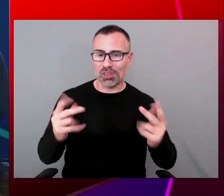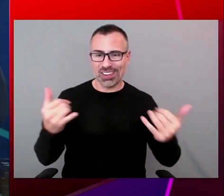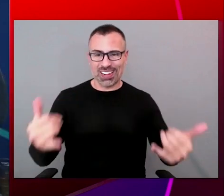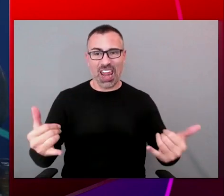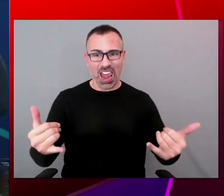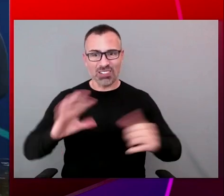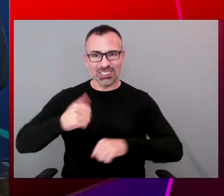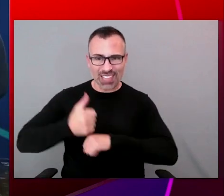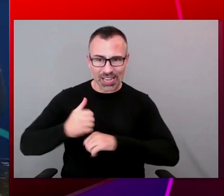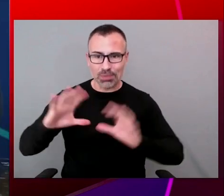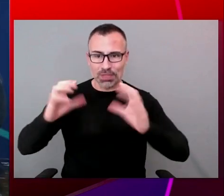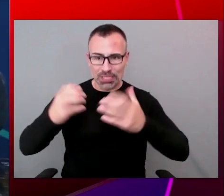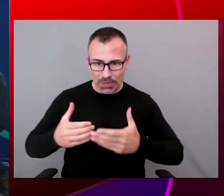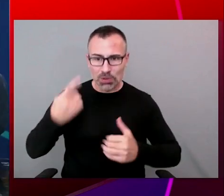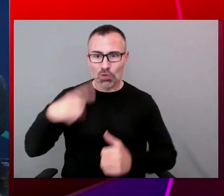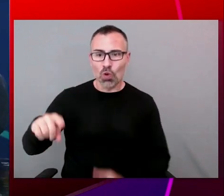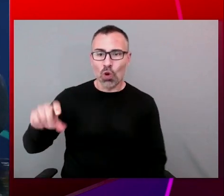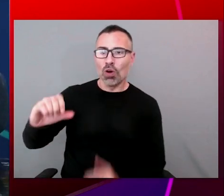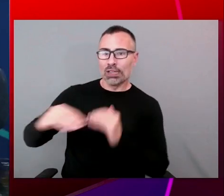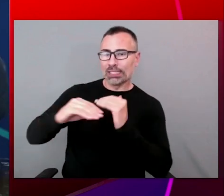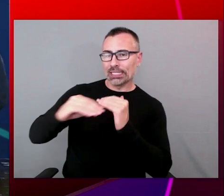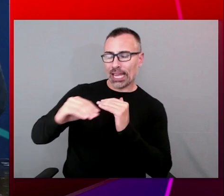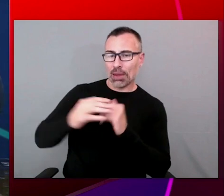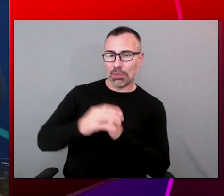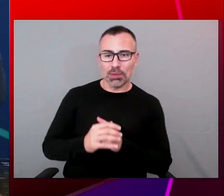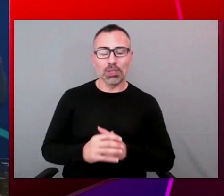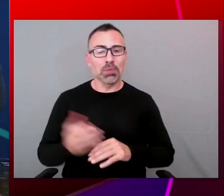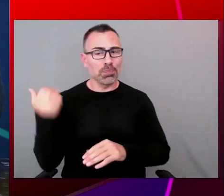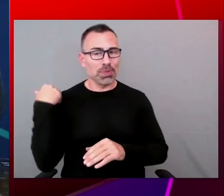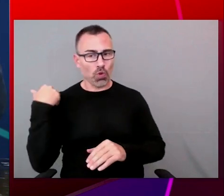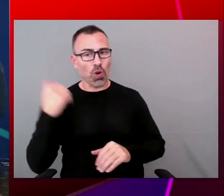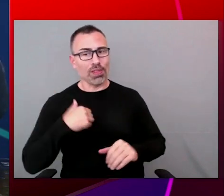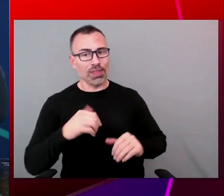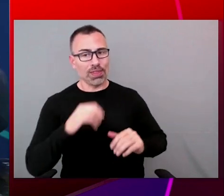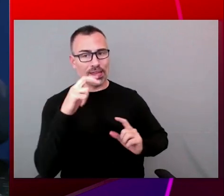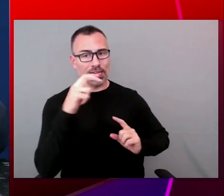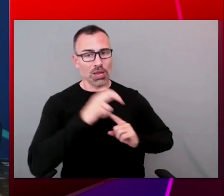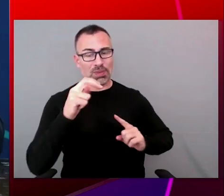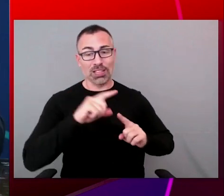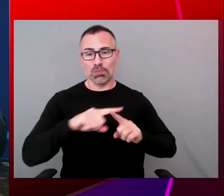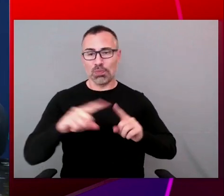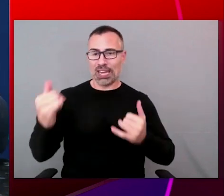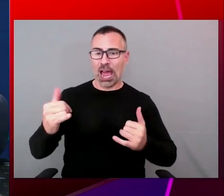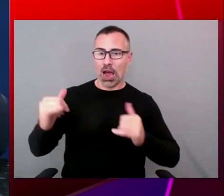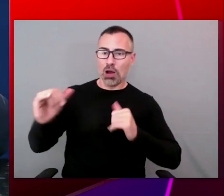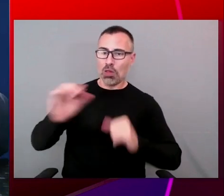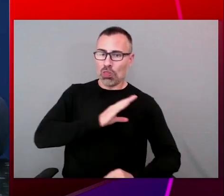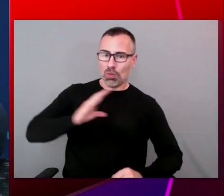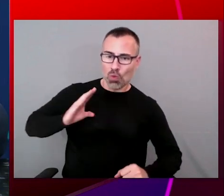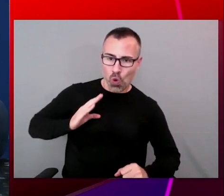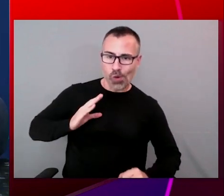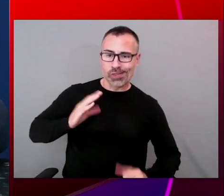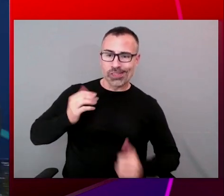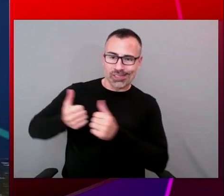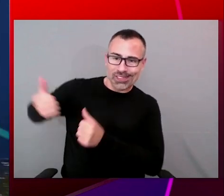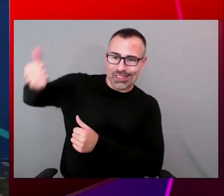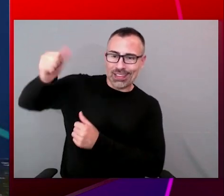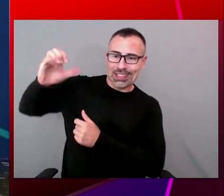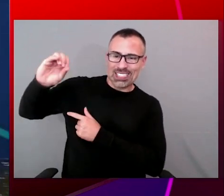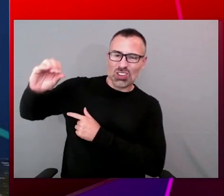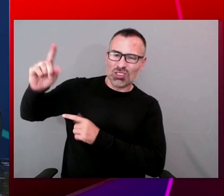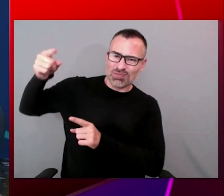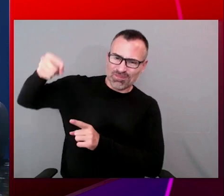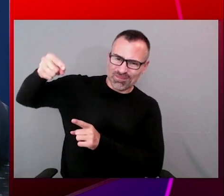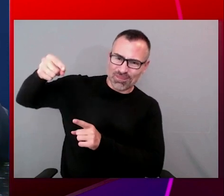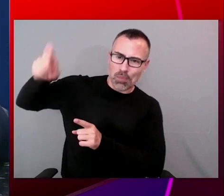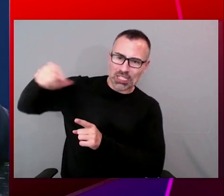have champions, right, but now the edict's coming down from the board and CEOs and in the C-suite that you need to have a sustainability program, you got to